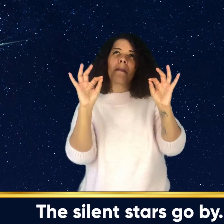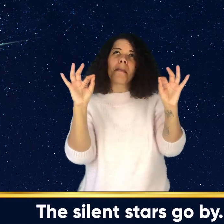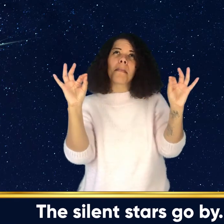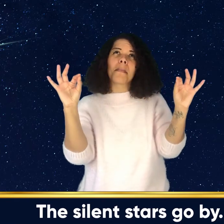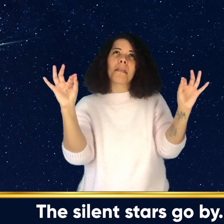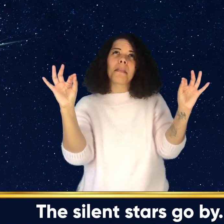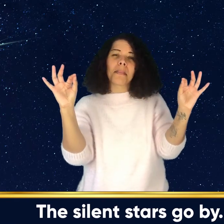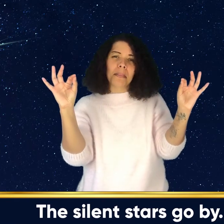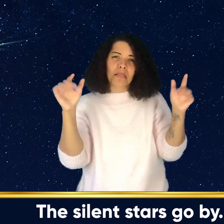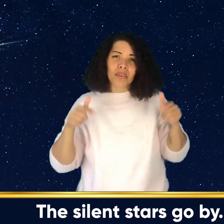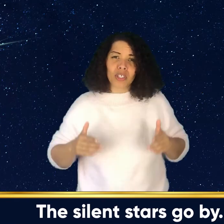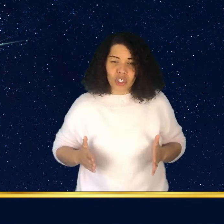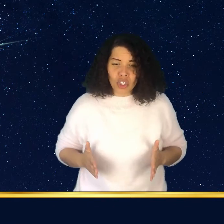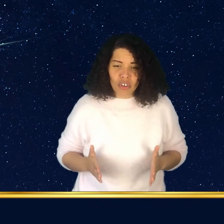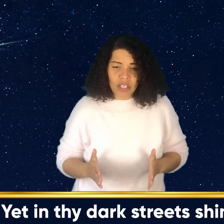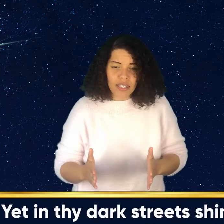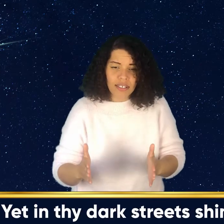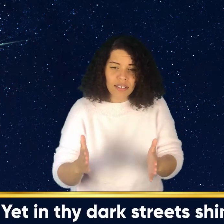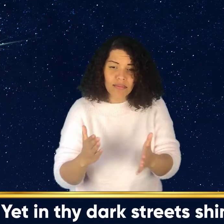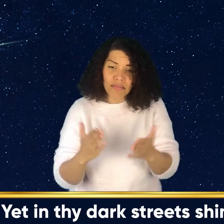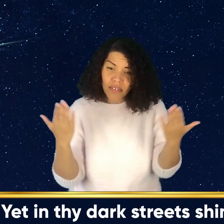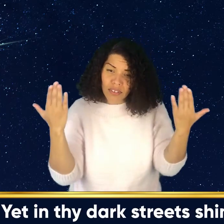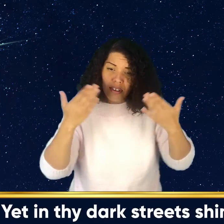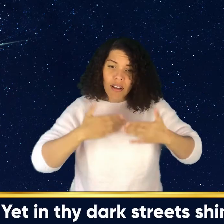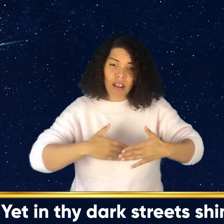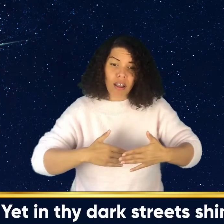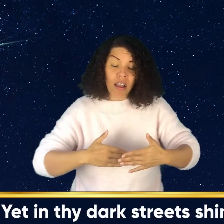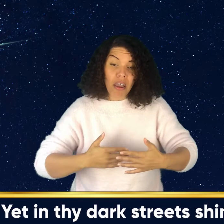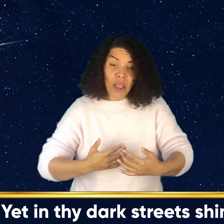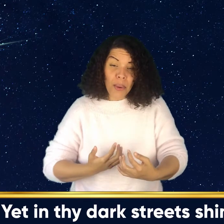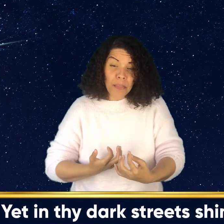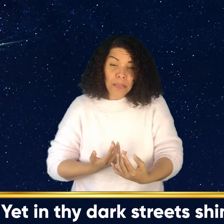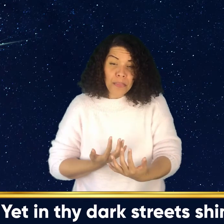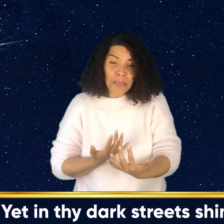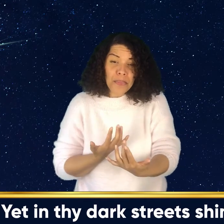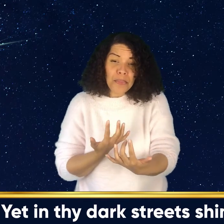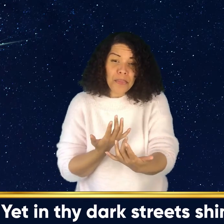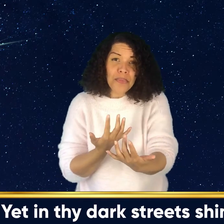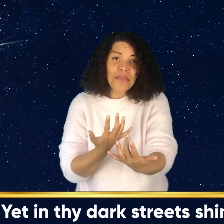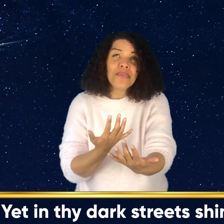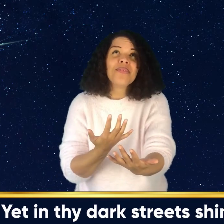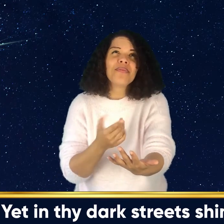go by. Yet in thy dark street